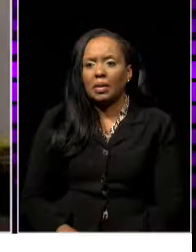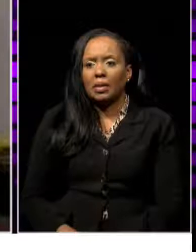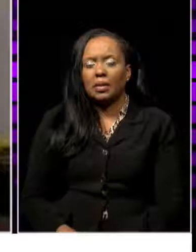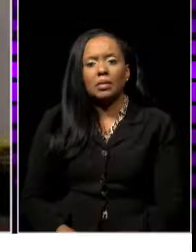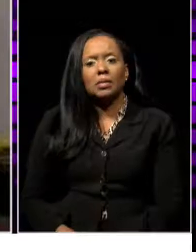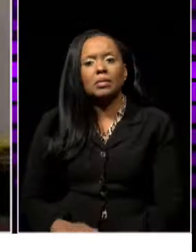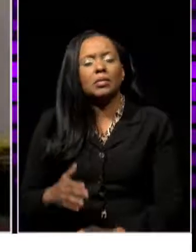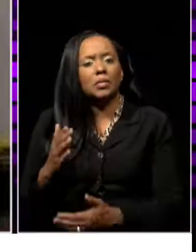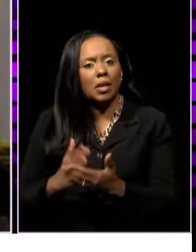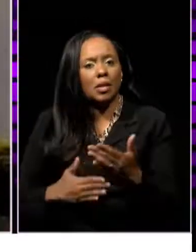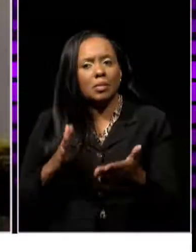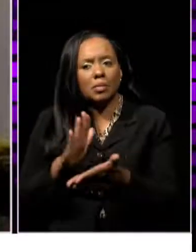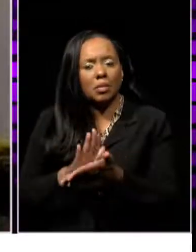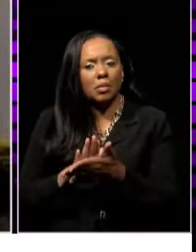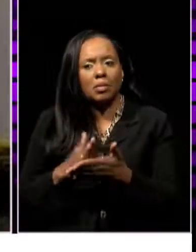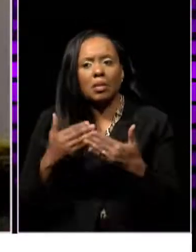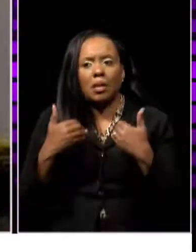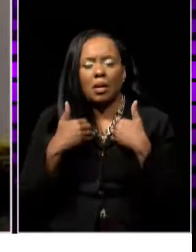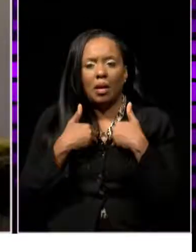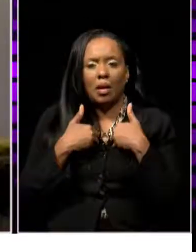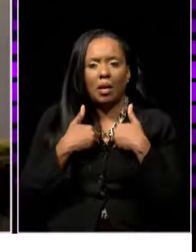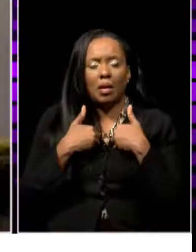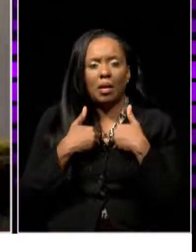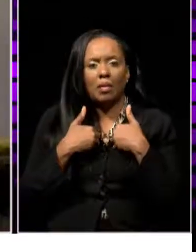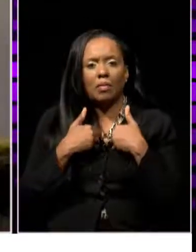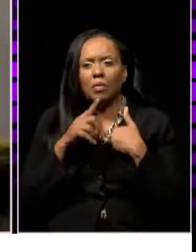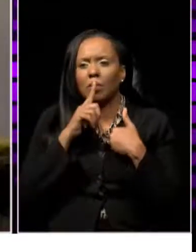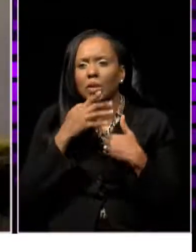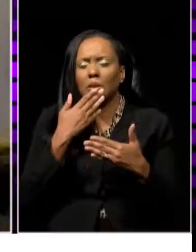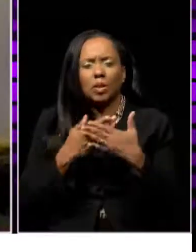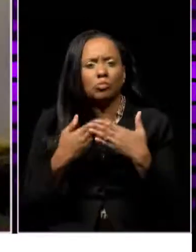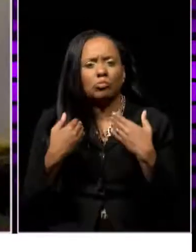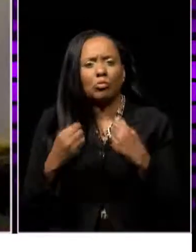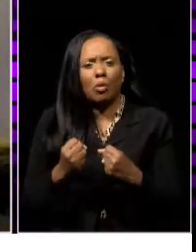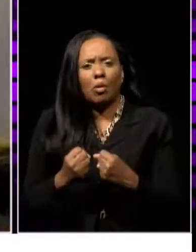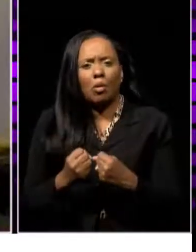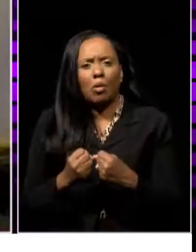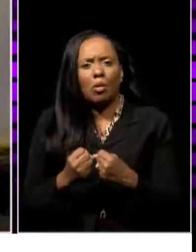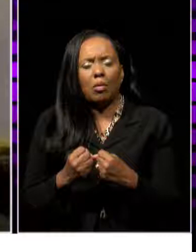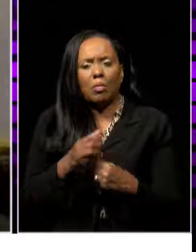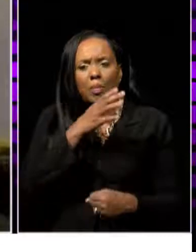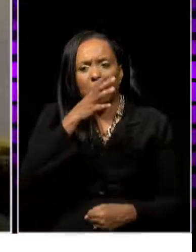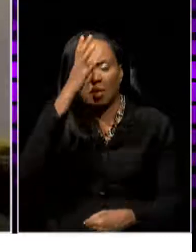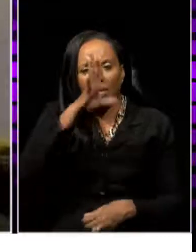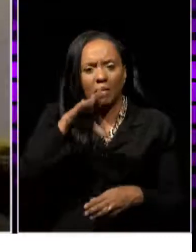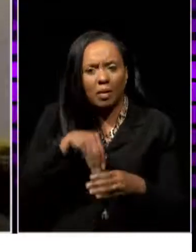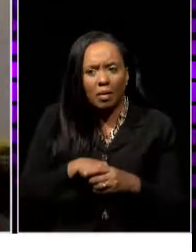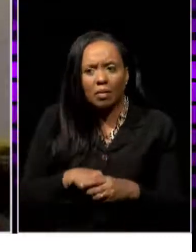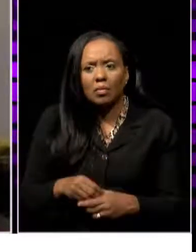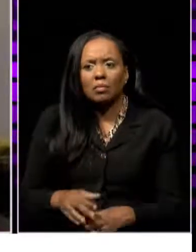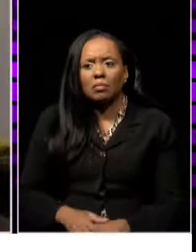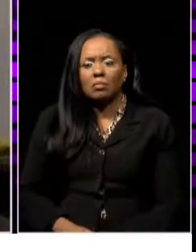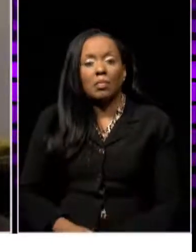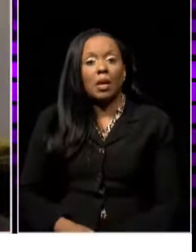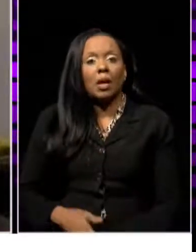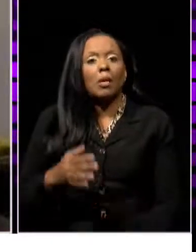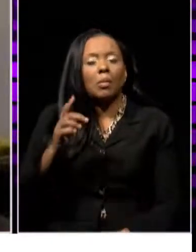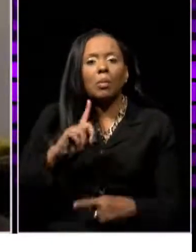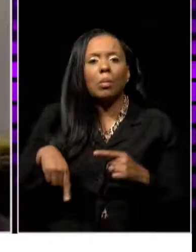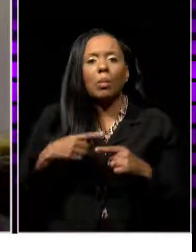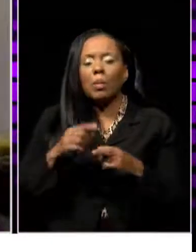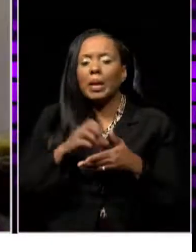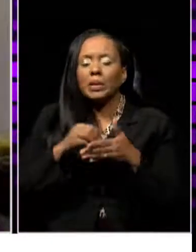presence. And I'm not only talking about the schools that have the top students. Look at the schools that are in the top 5. The parents are present, they're active, they